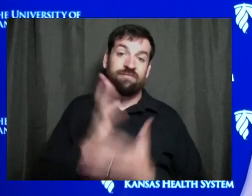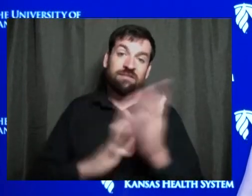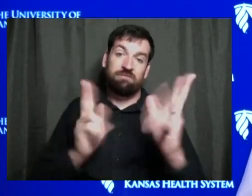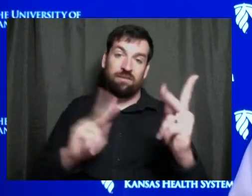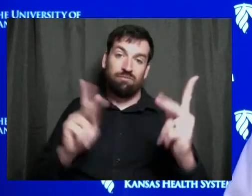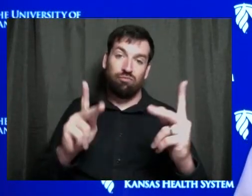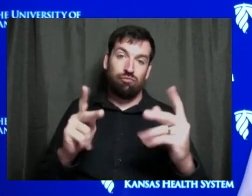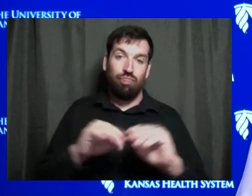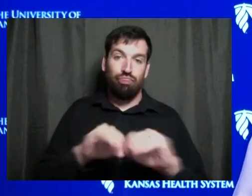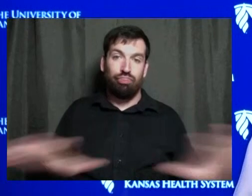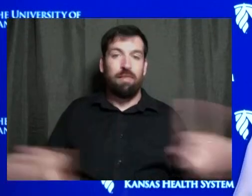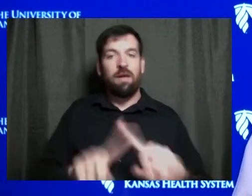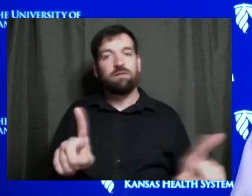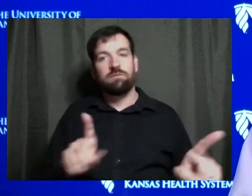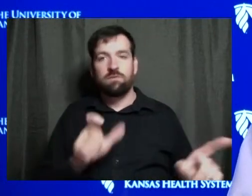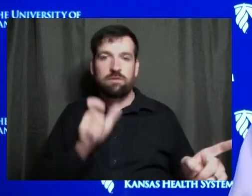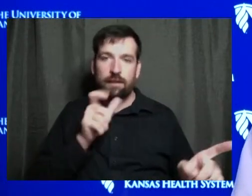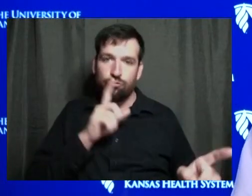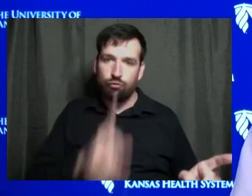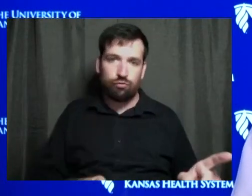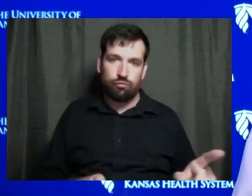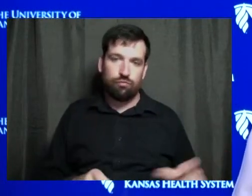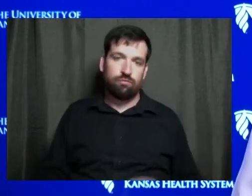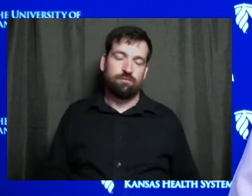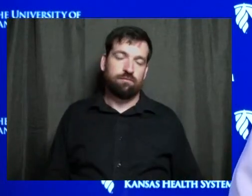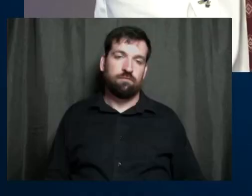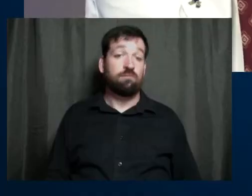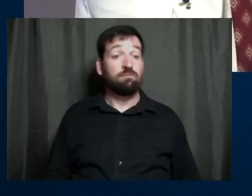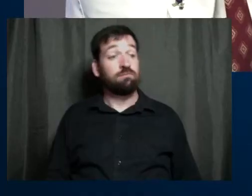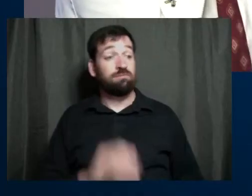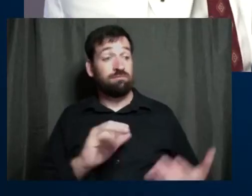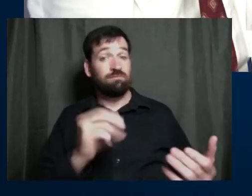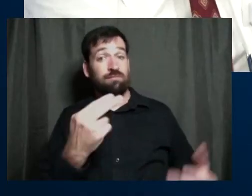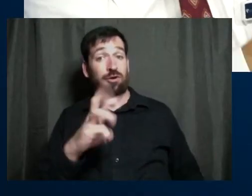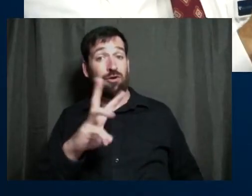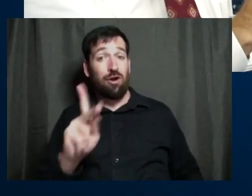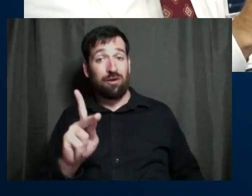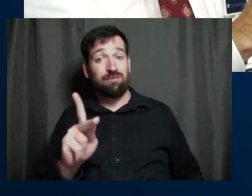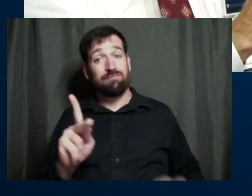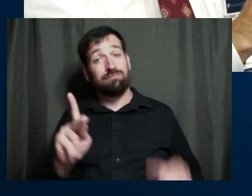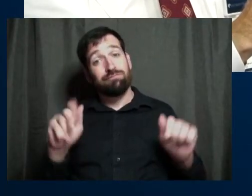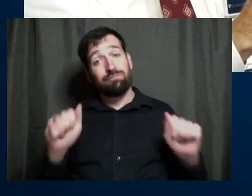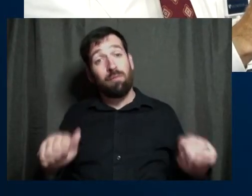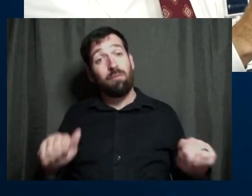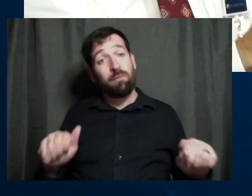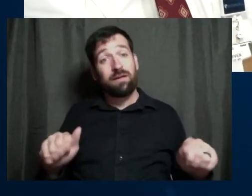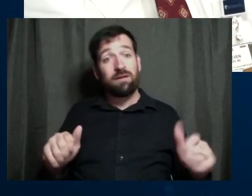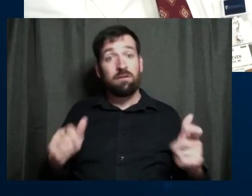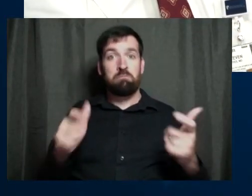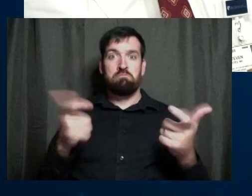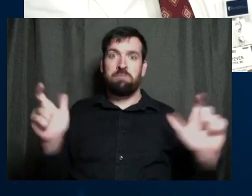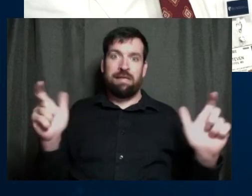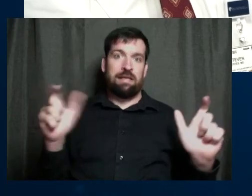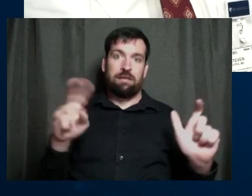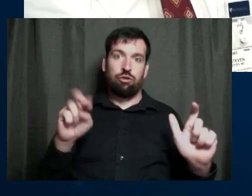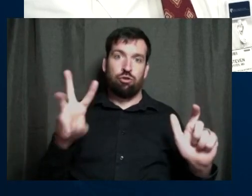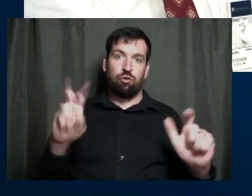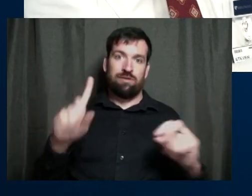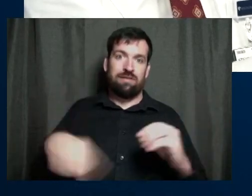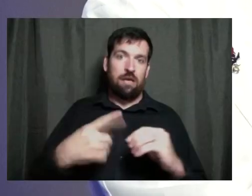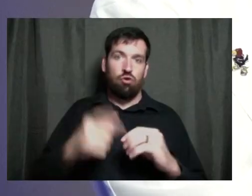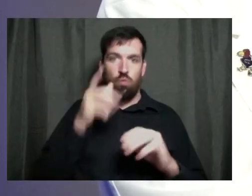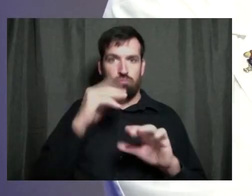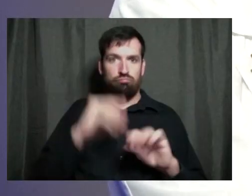absolutely not true. It is all the same product. And hey, Hawk, just to say, there's probably a really big news cycle that's going to hit at the end of this week around